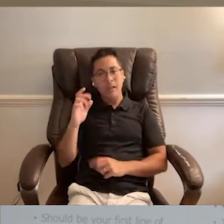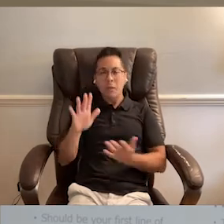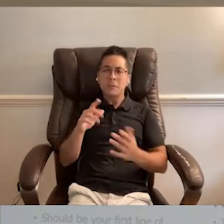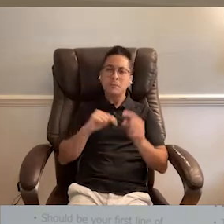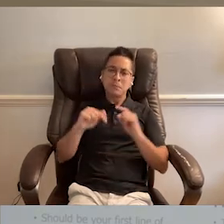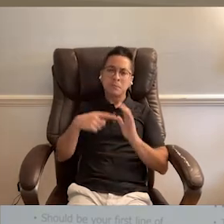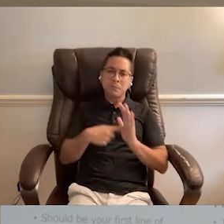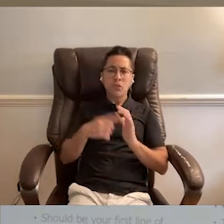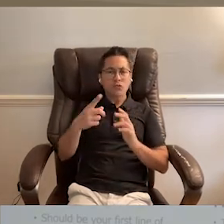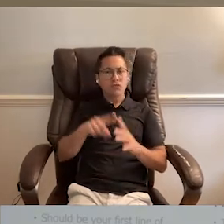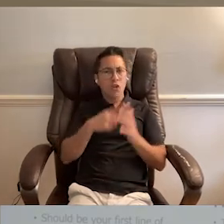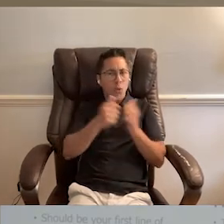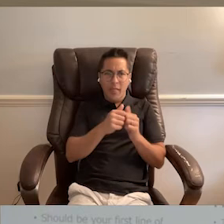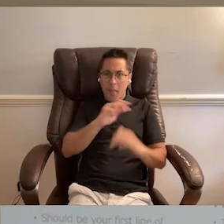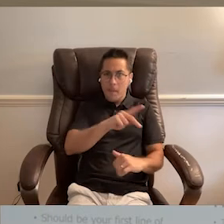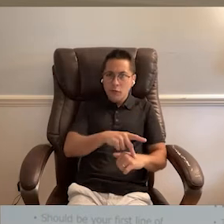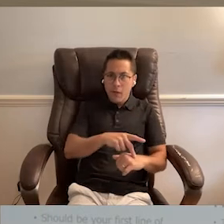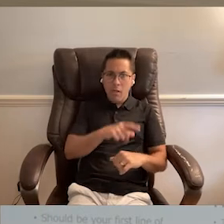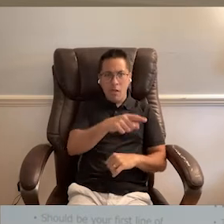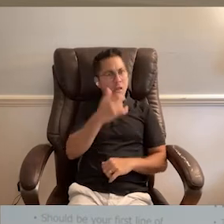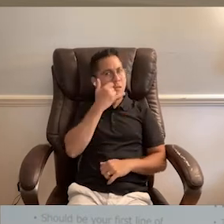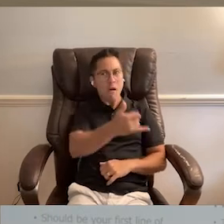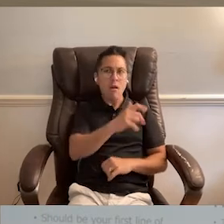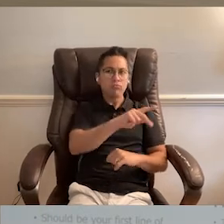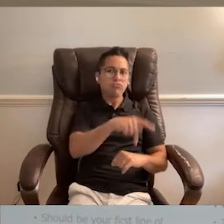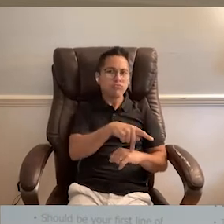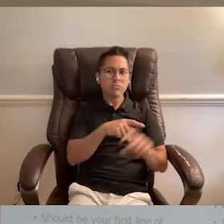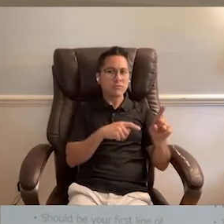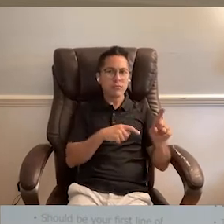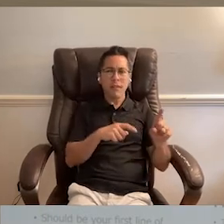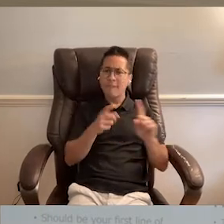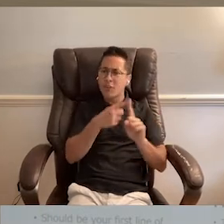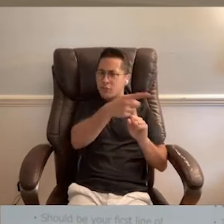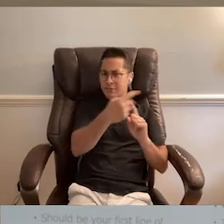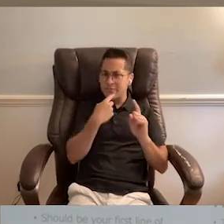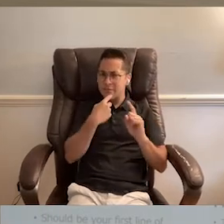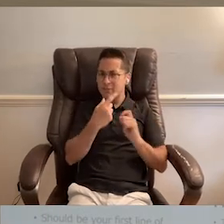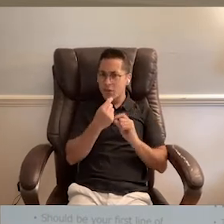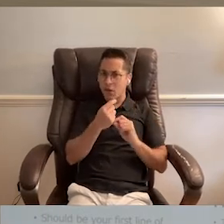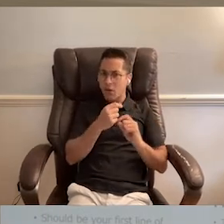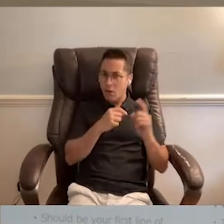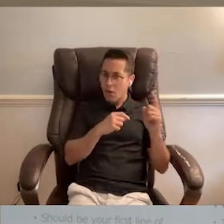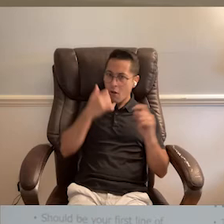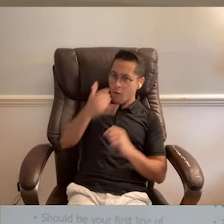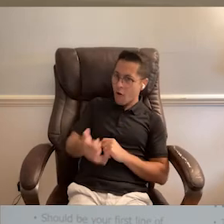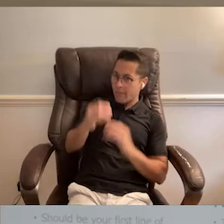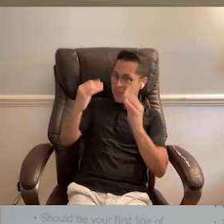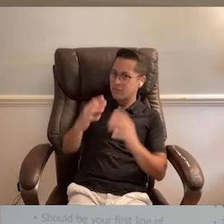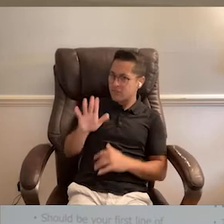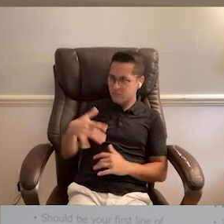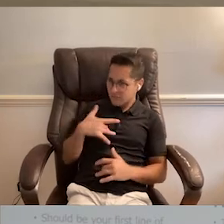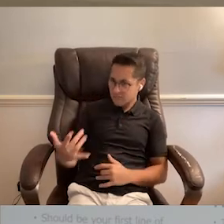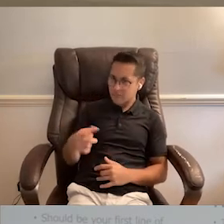principal and you call that principal, the first thing that principal is going to do is call that teacher in and say, what's going on with this? And